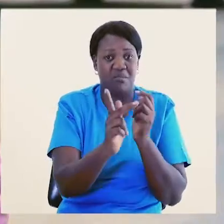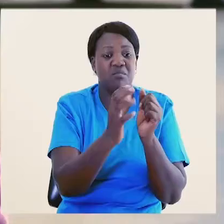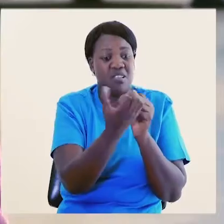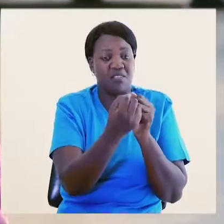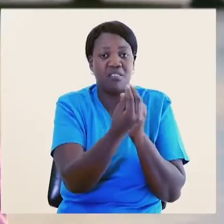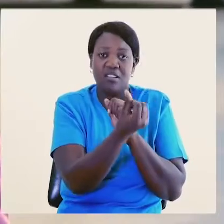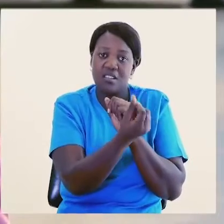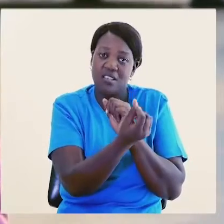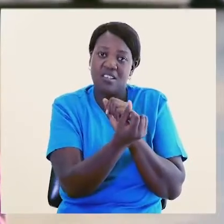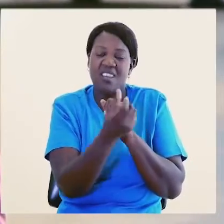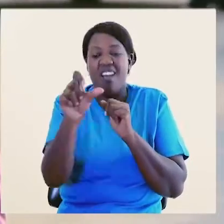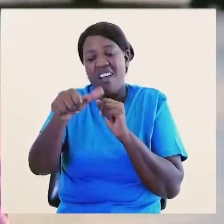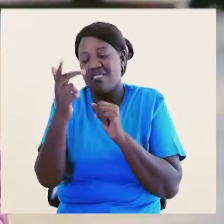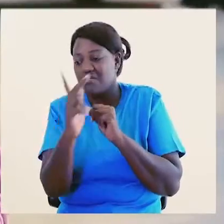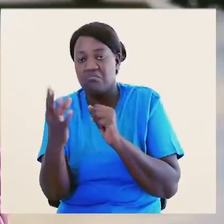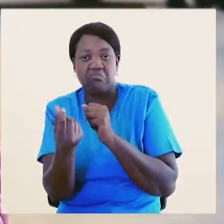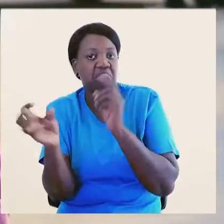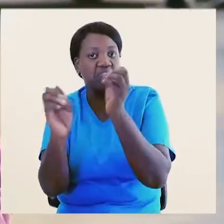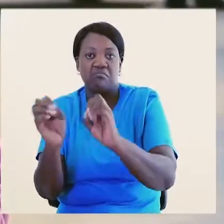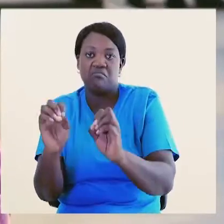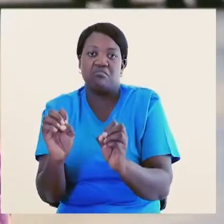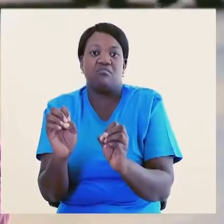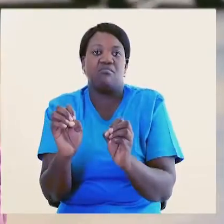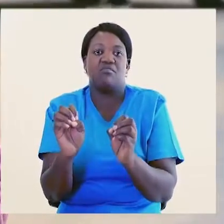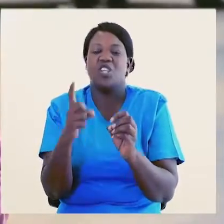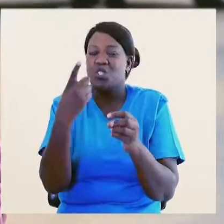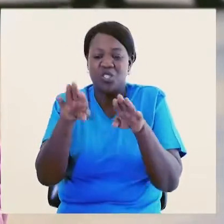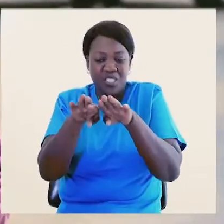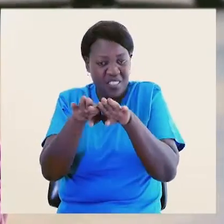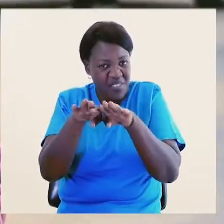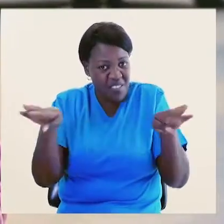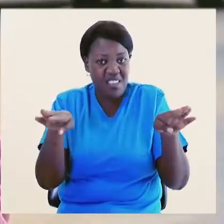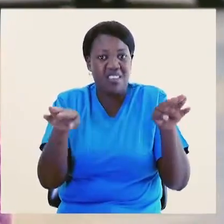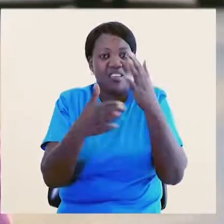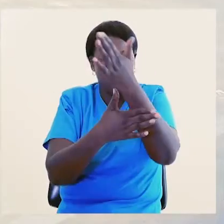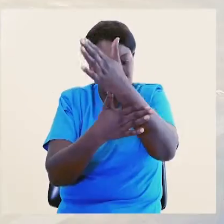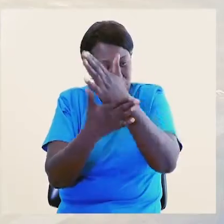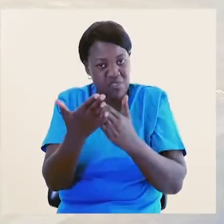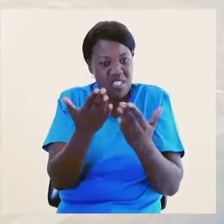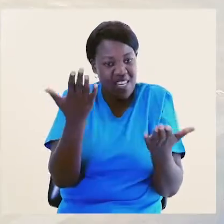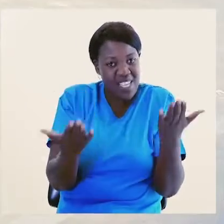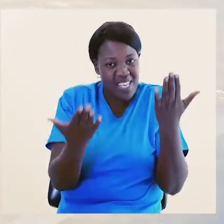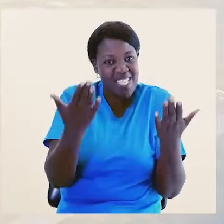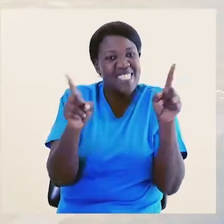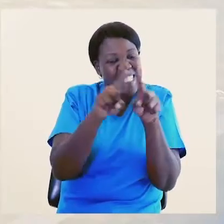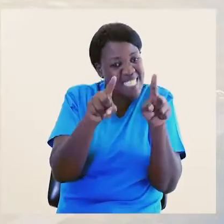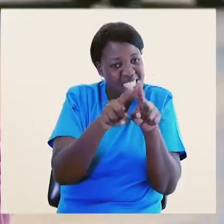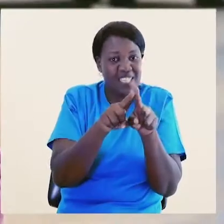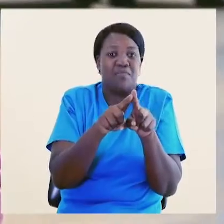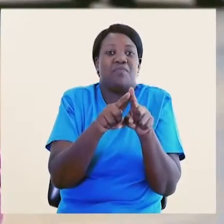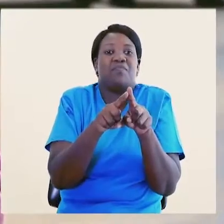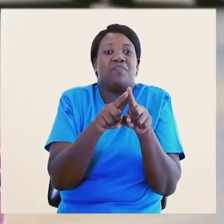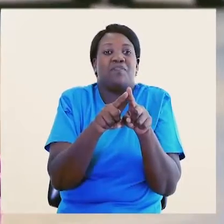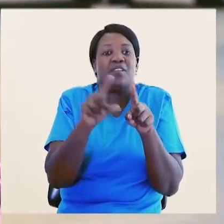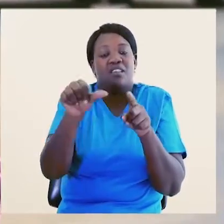people only get the crumbs. This is not as fair as dividing the pie equally so that everyone gets a slice. In